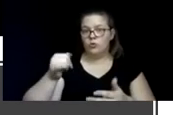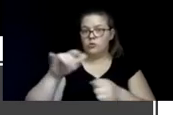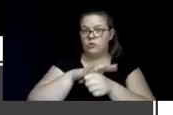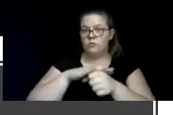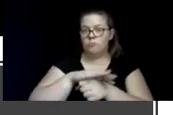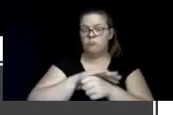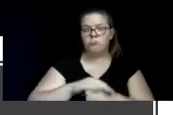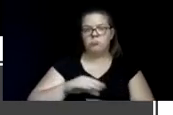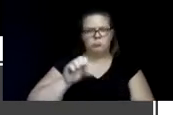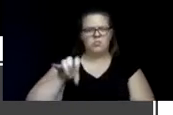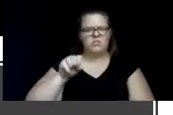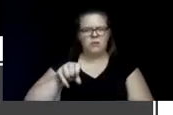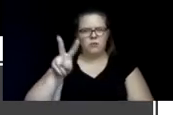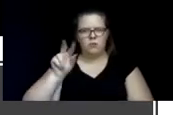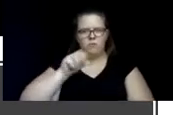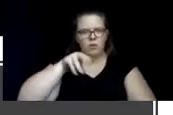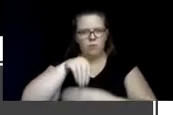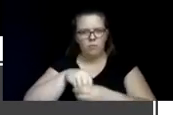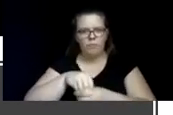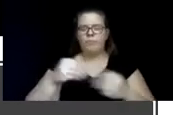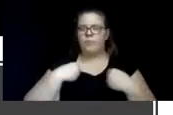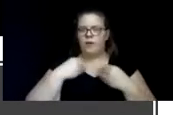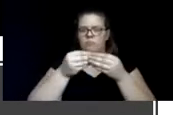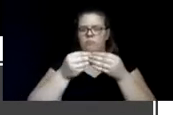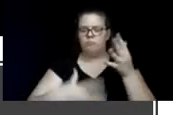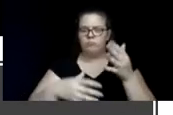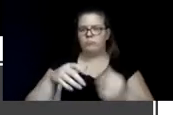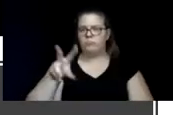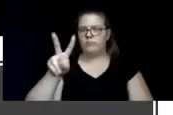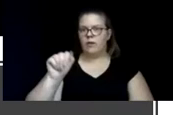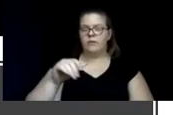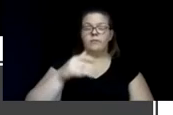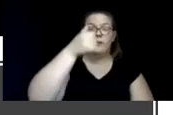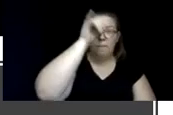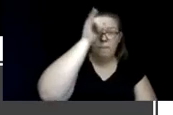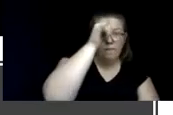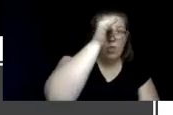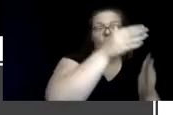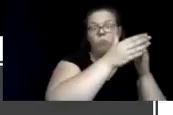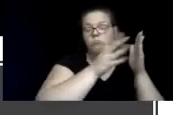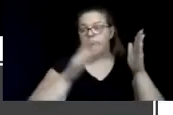fits in, there's several VAs. Buffalo all the way to Long Island.